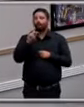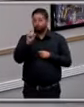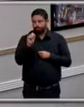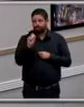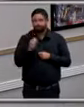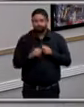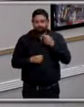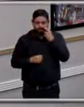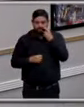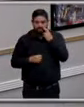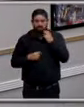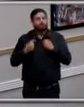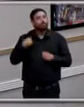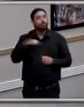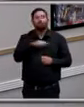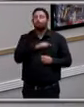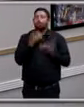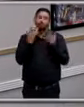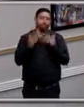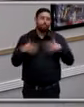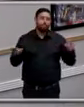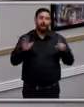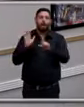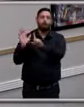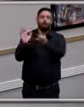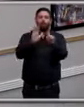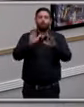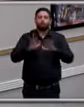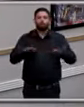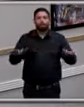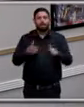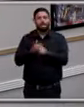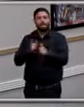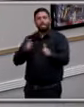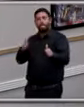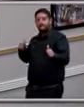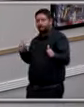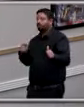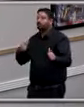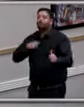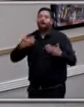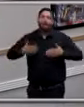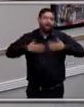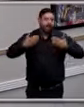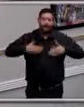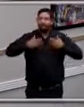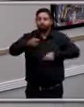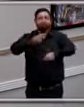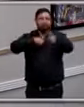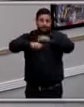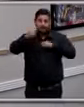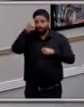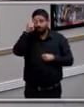Chromebooks. We do not want your child to fall behind, so we would be gladly to replace those.